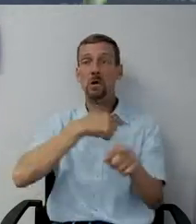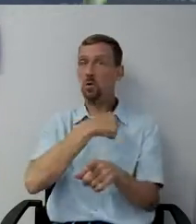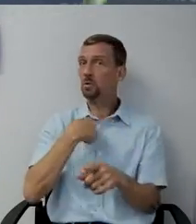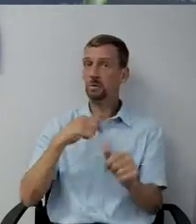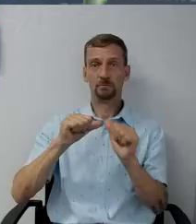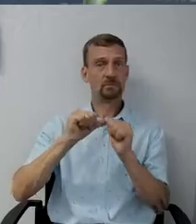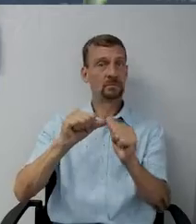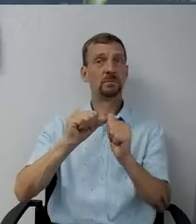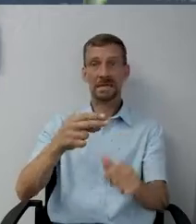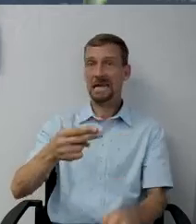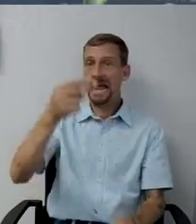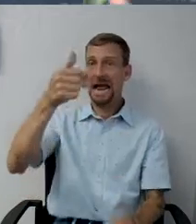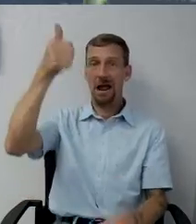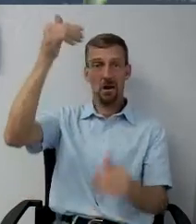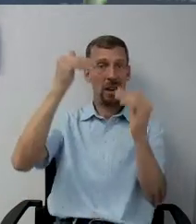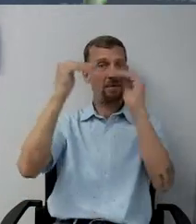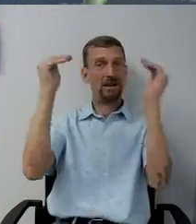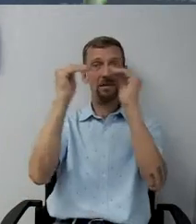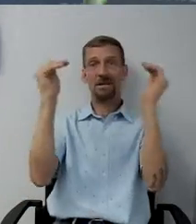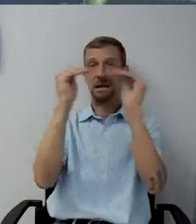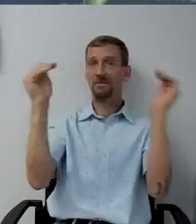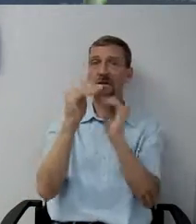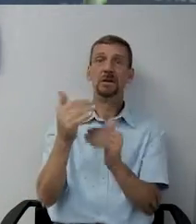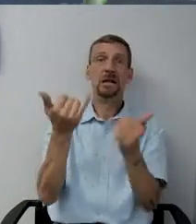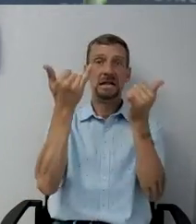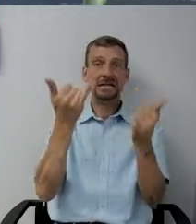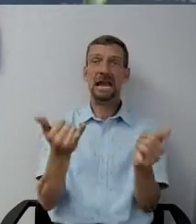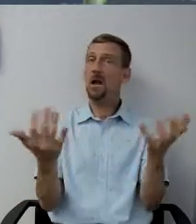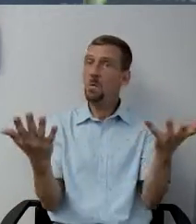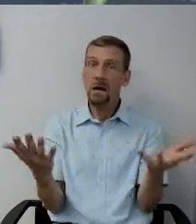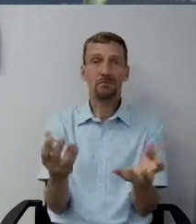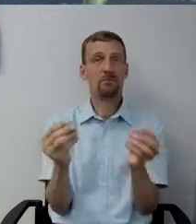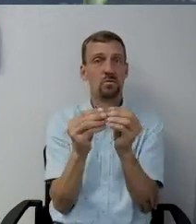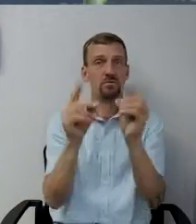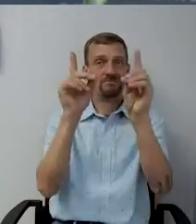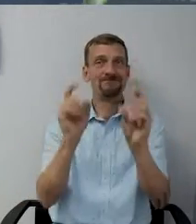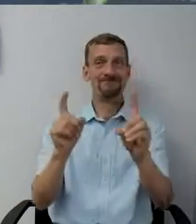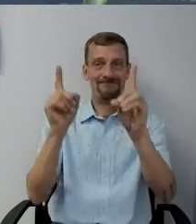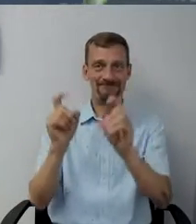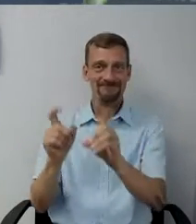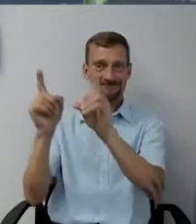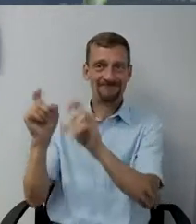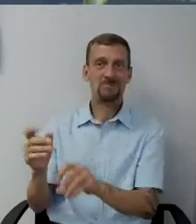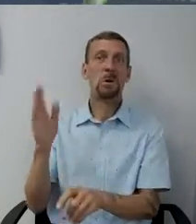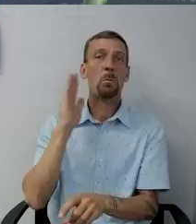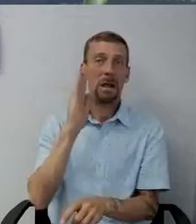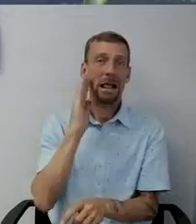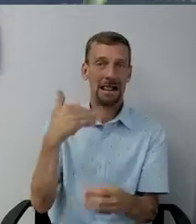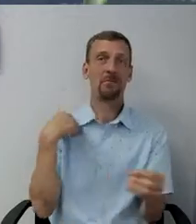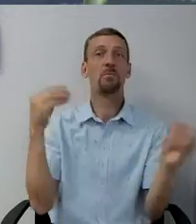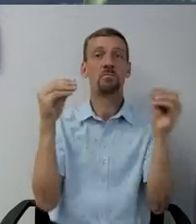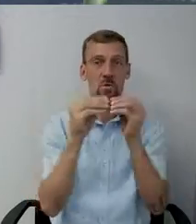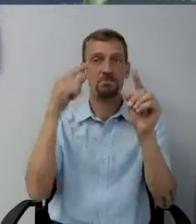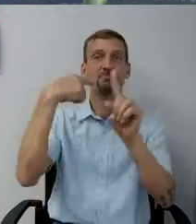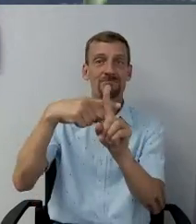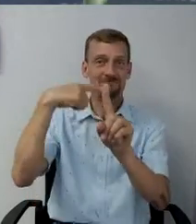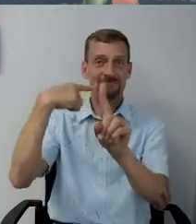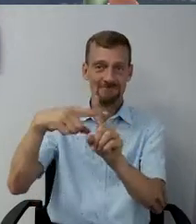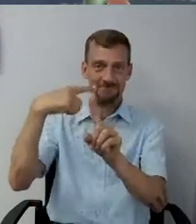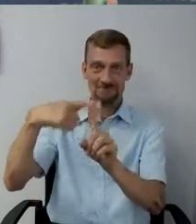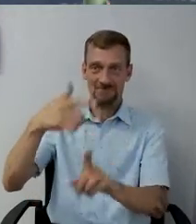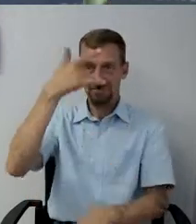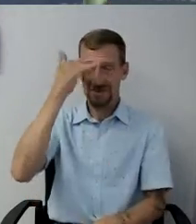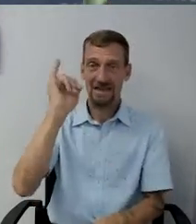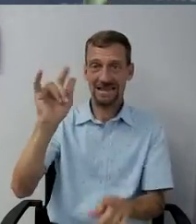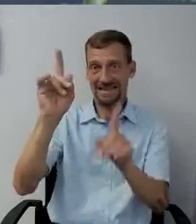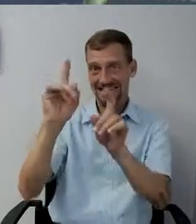consistently at that higher level. So we're just doing more and more testing, and obviously you're going to have more and more positive cases as a result of it. But again,